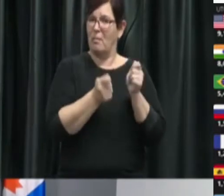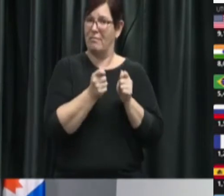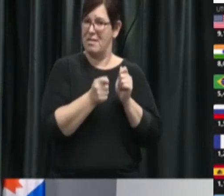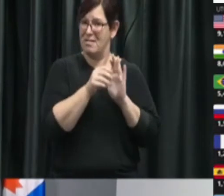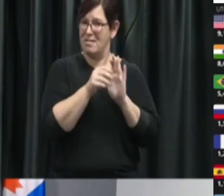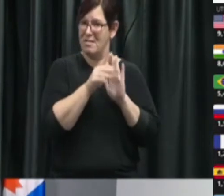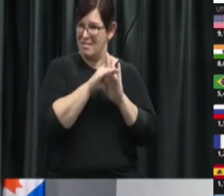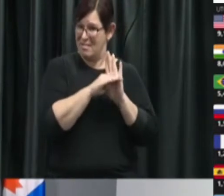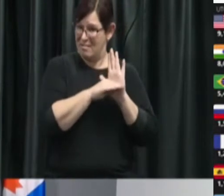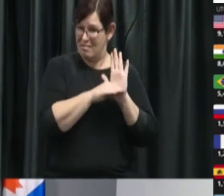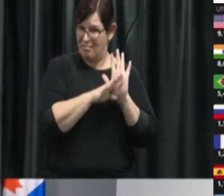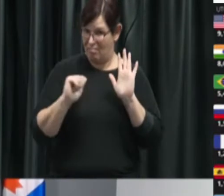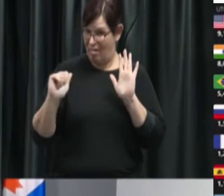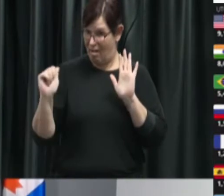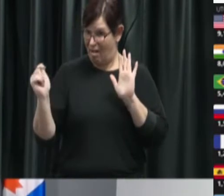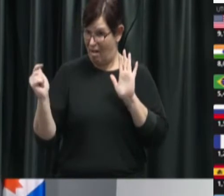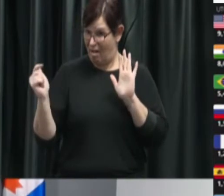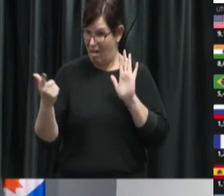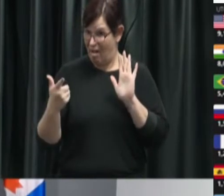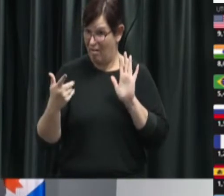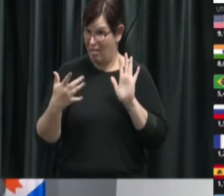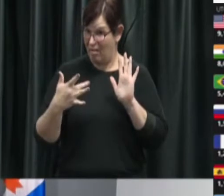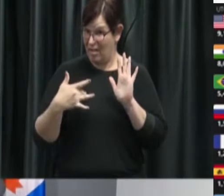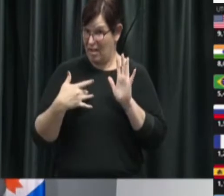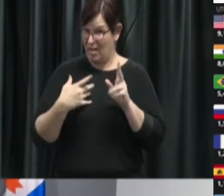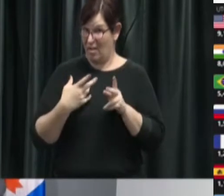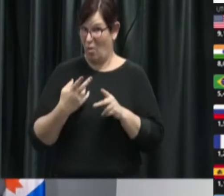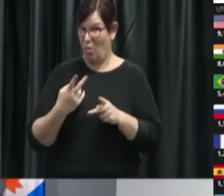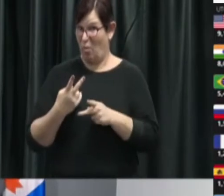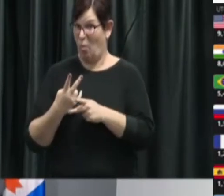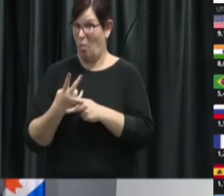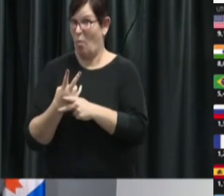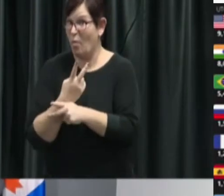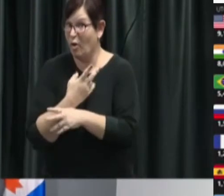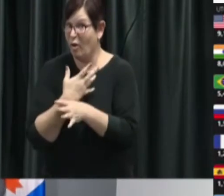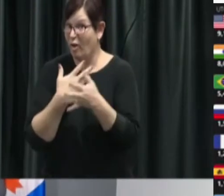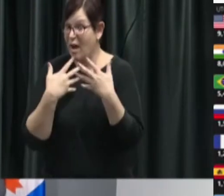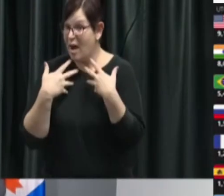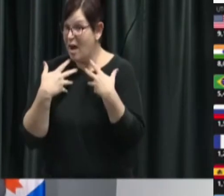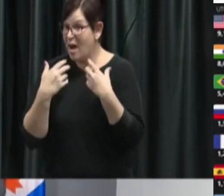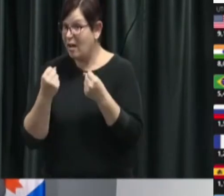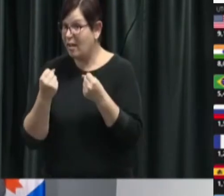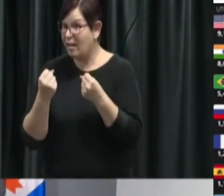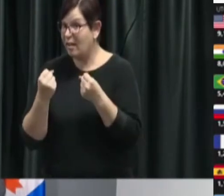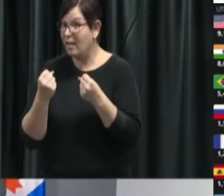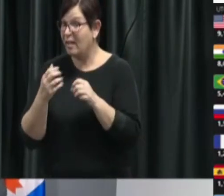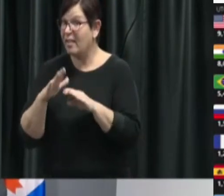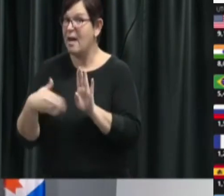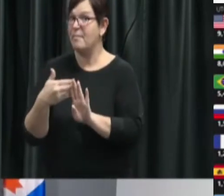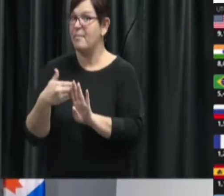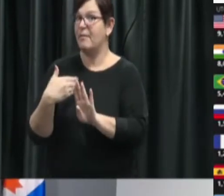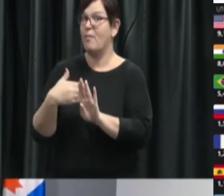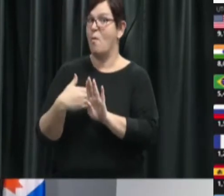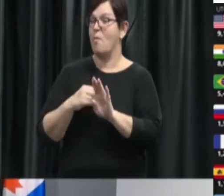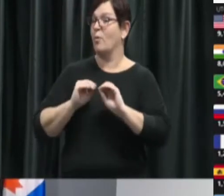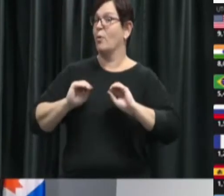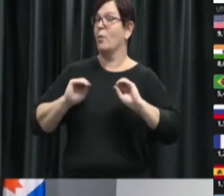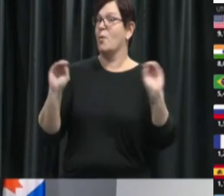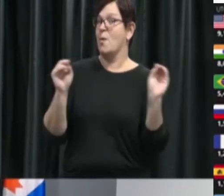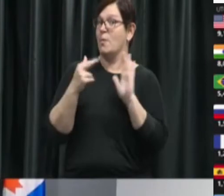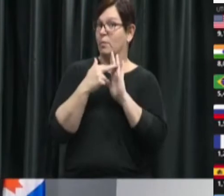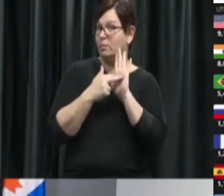outcomes than not having restrictions? Is that why we're starting to hear some language about, you know, preparing